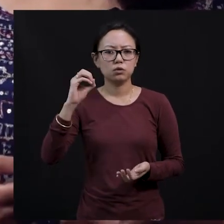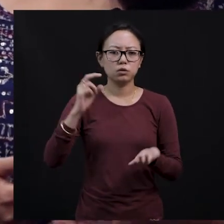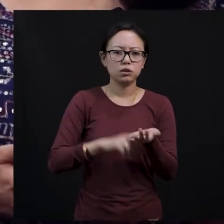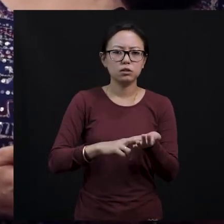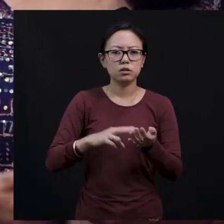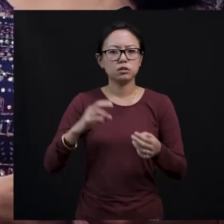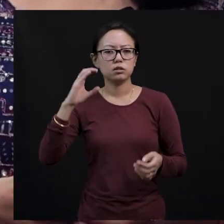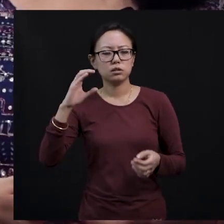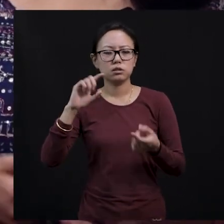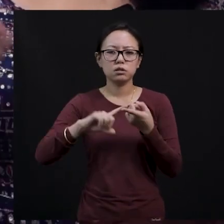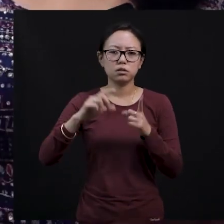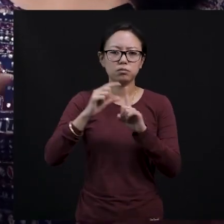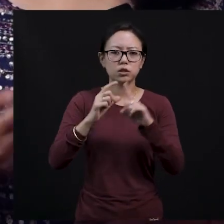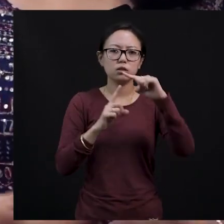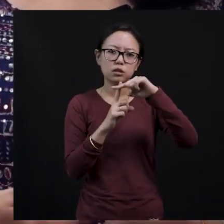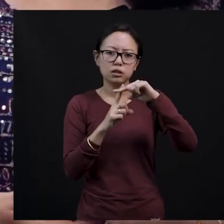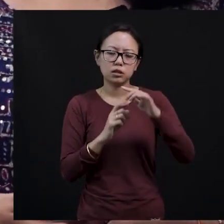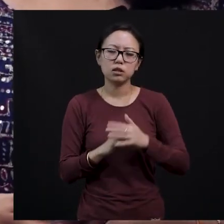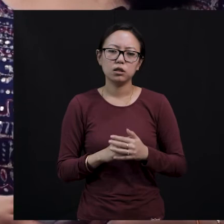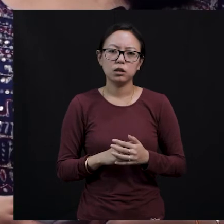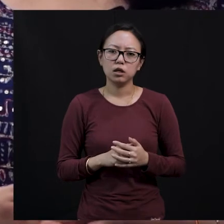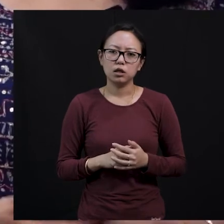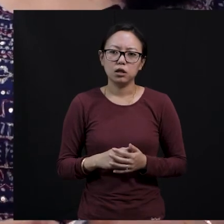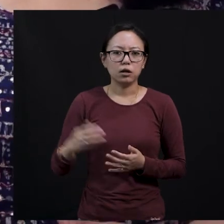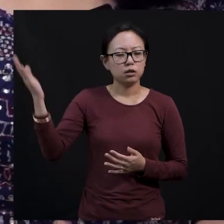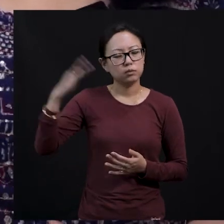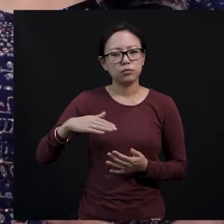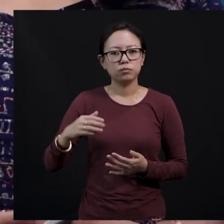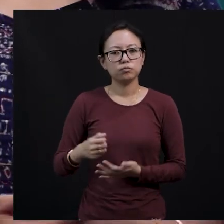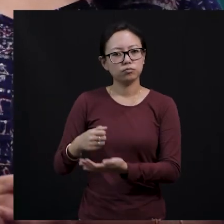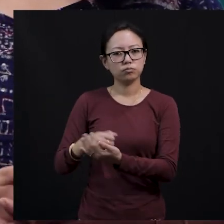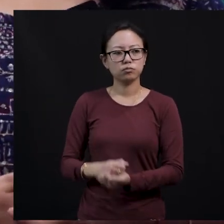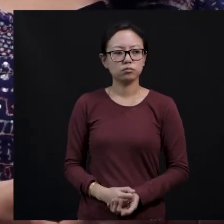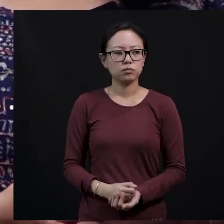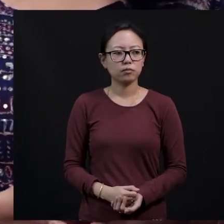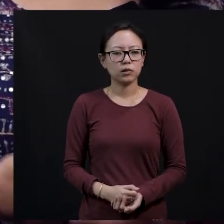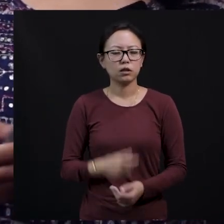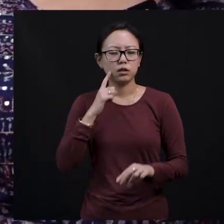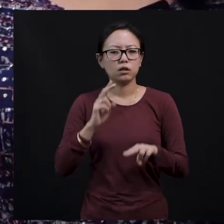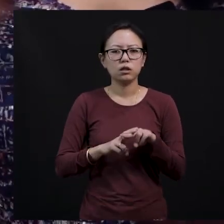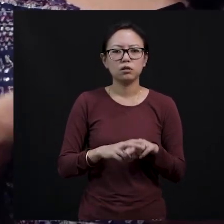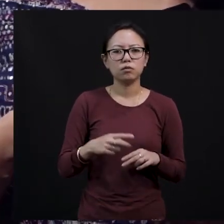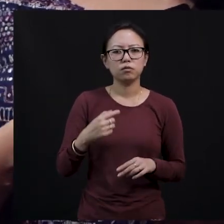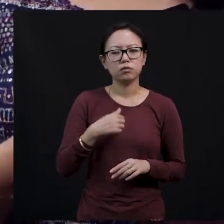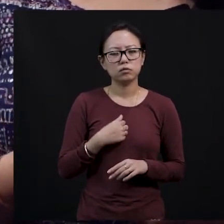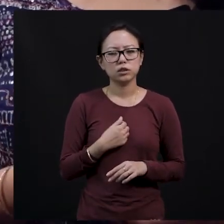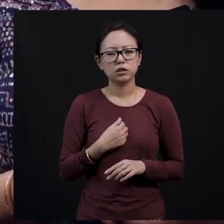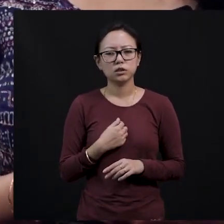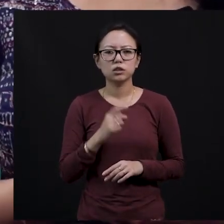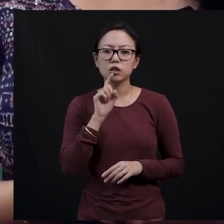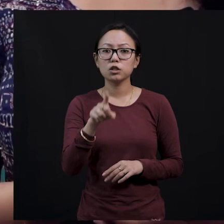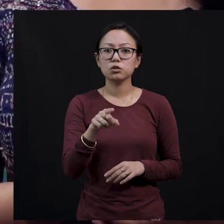a scientific and a logical mental state. Now, if I were to ask you to go through back